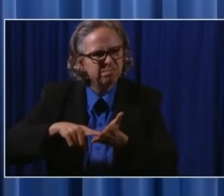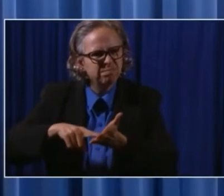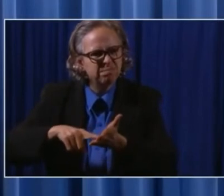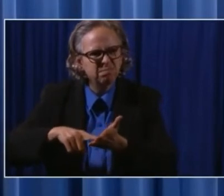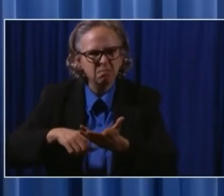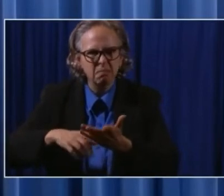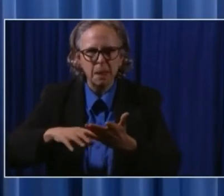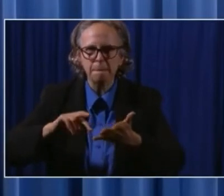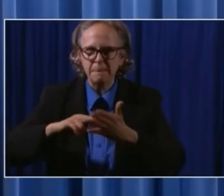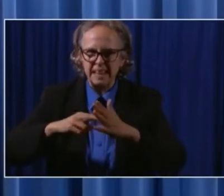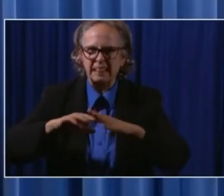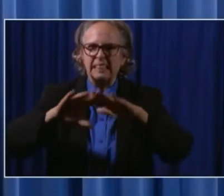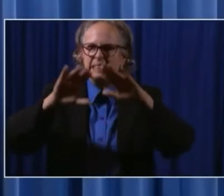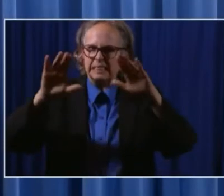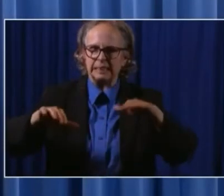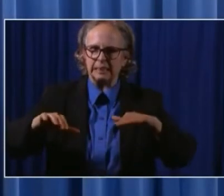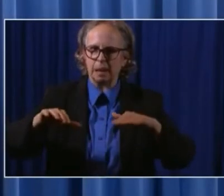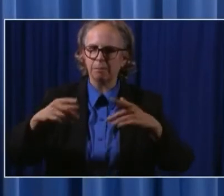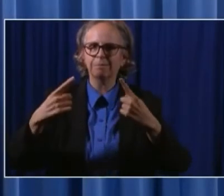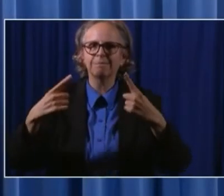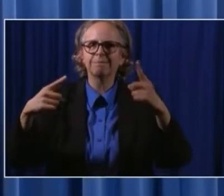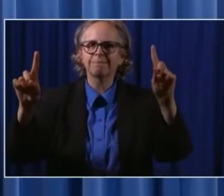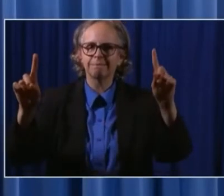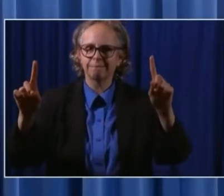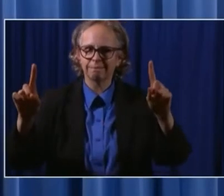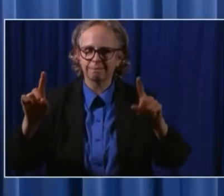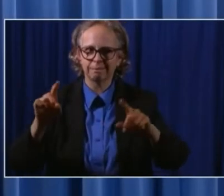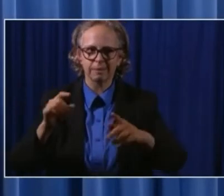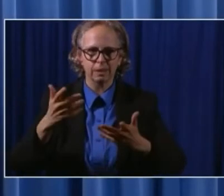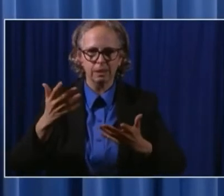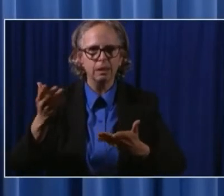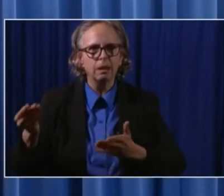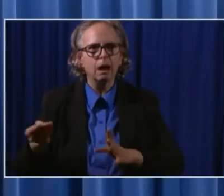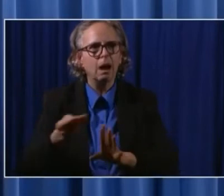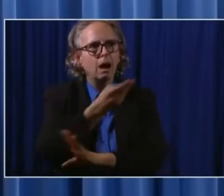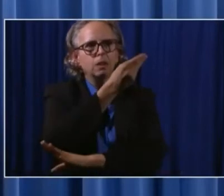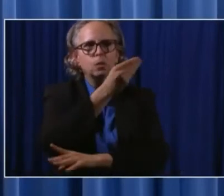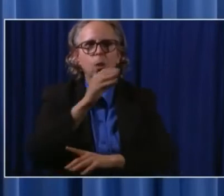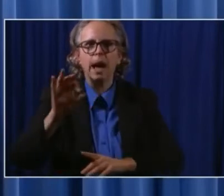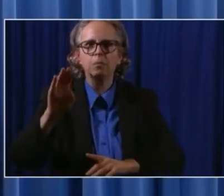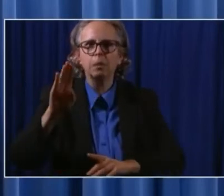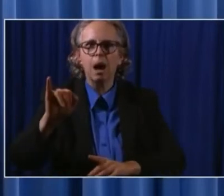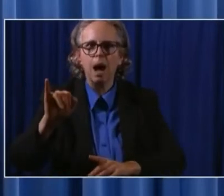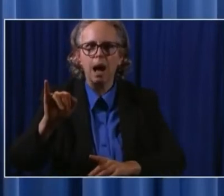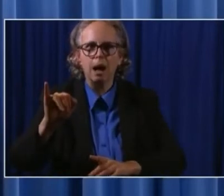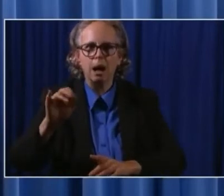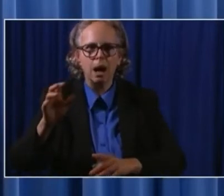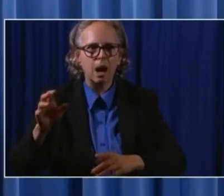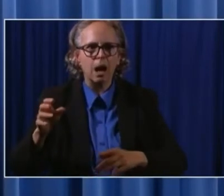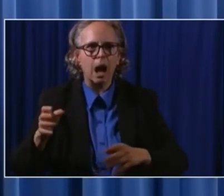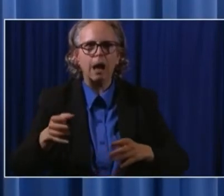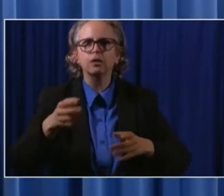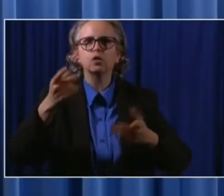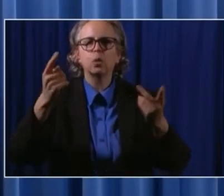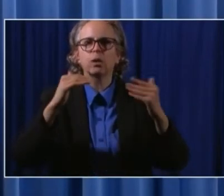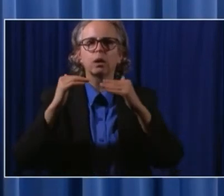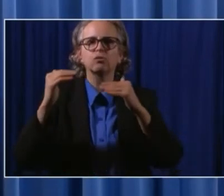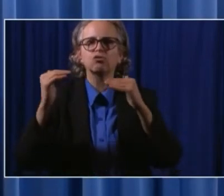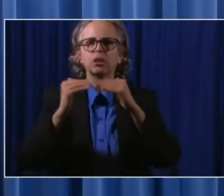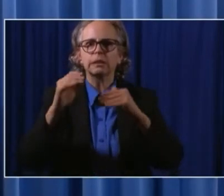and FBI did what they should do, Justice Department did what they should do, and here we